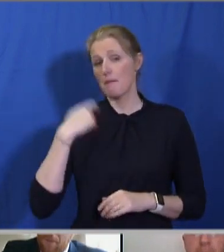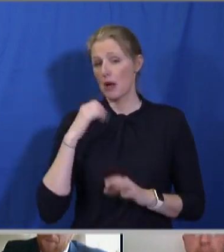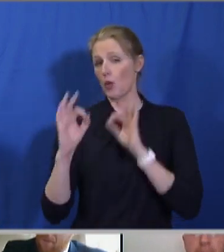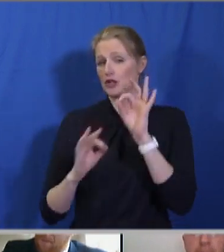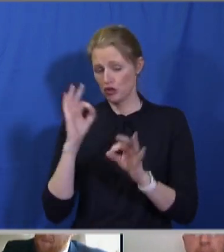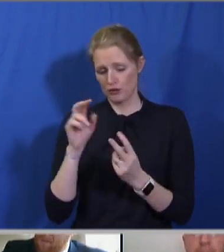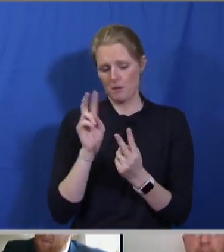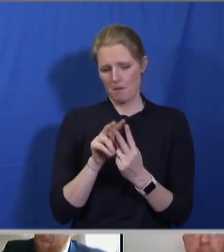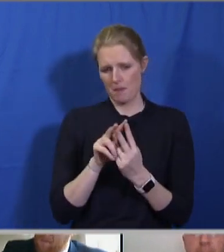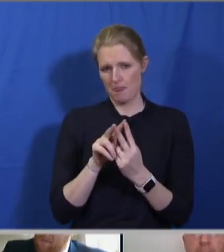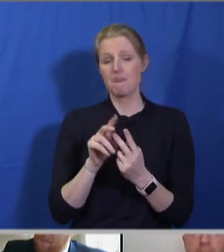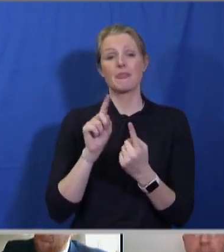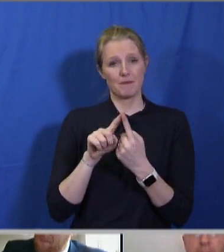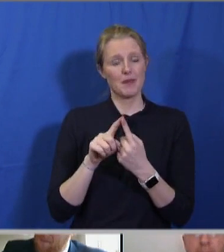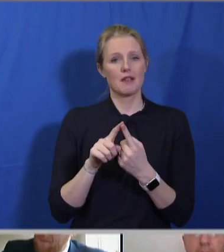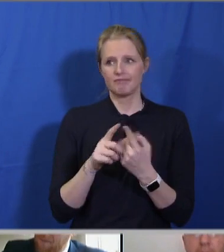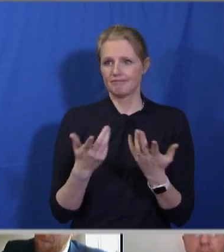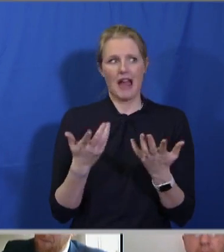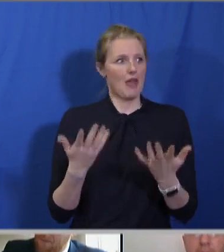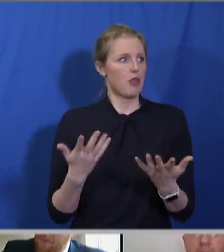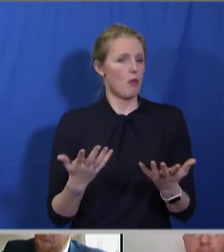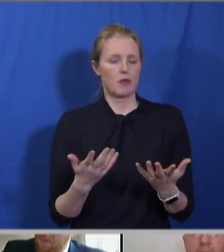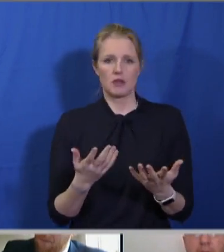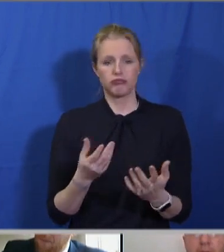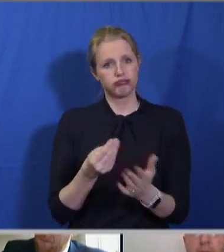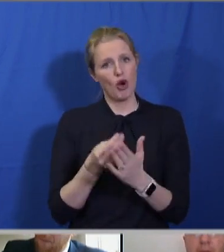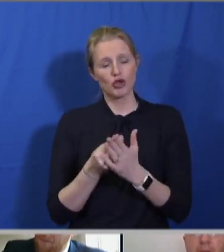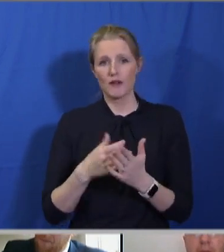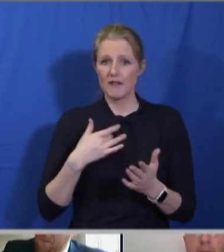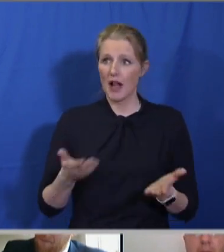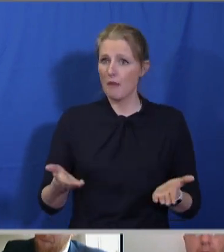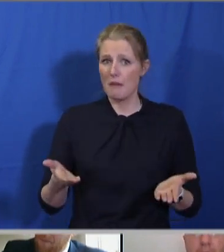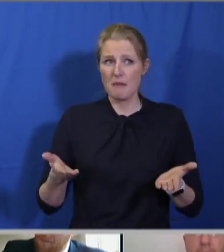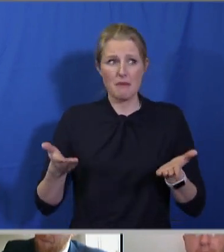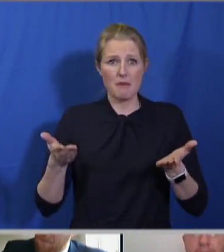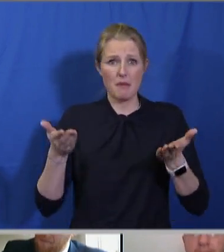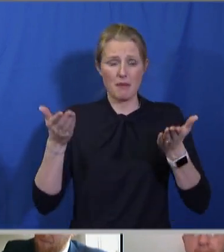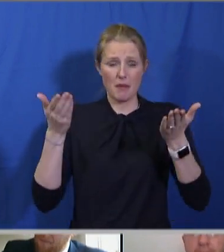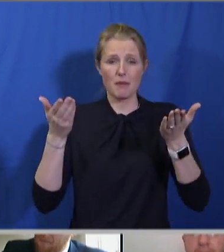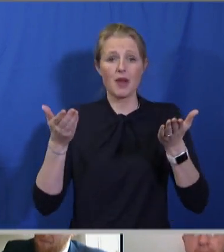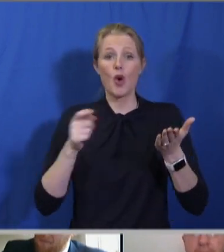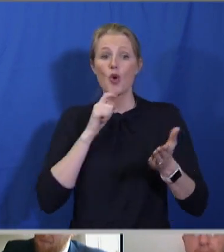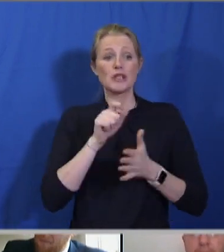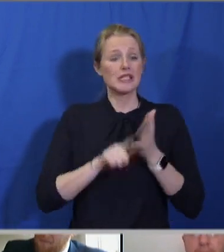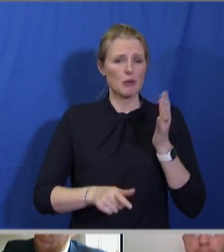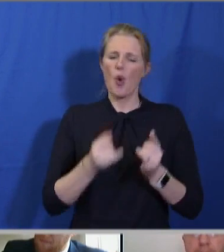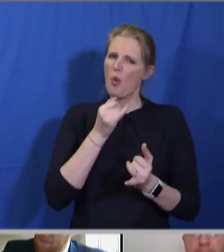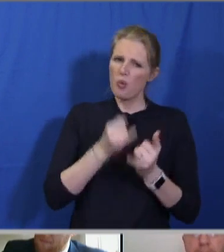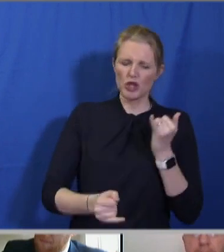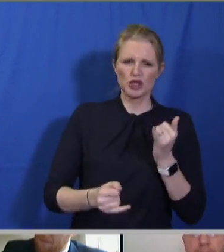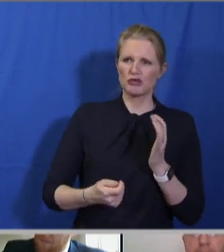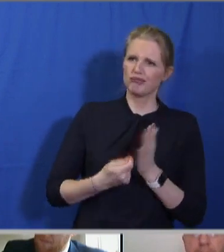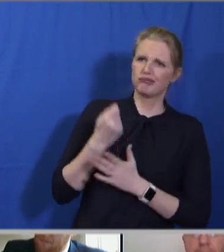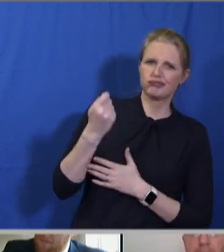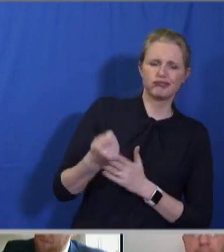the cost of living crisis that people are facing at the minute, and how that would be more severely felt by those from the